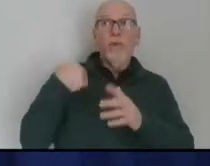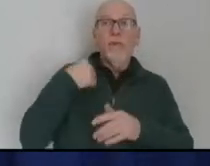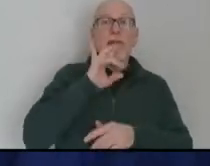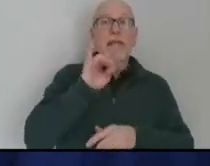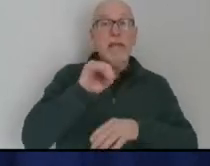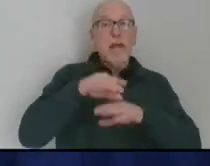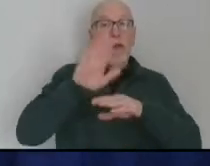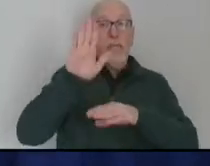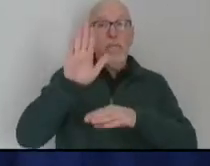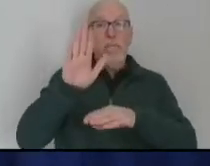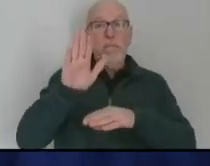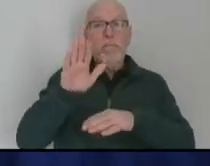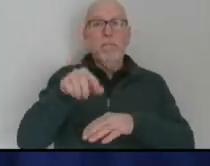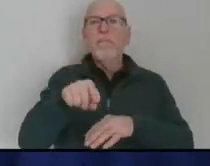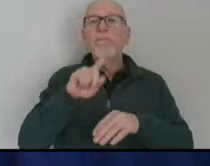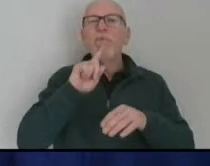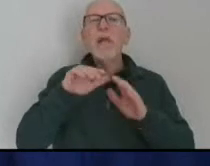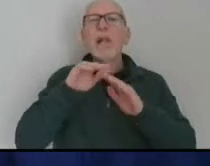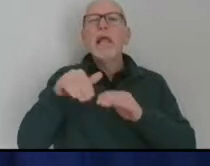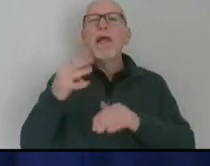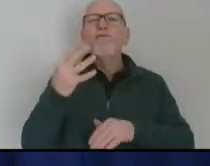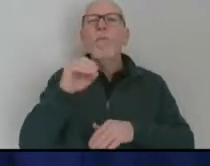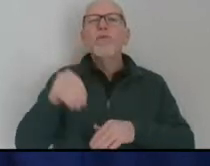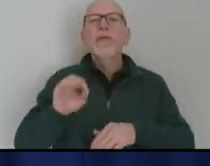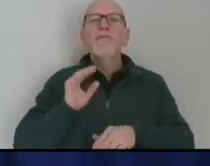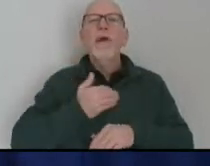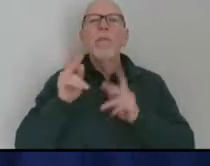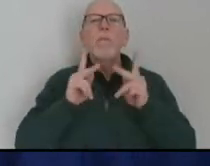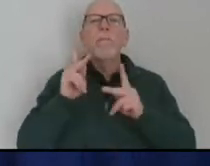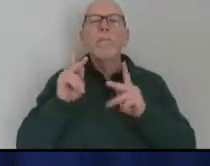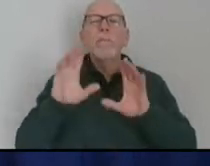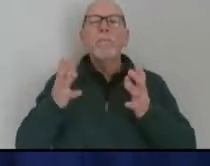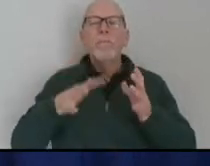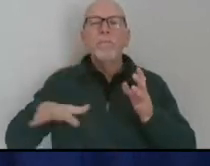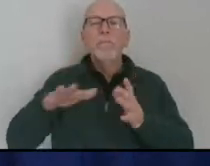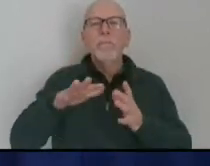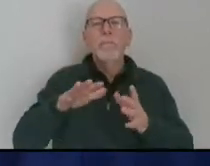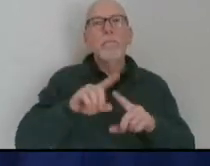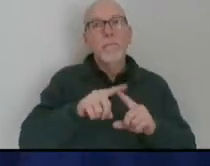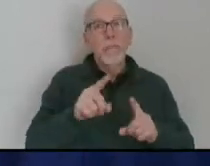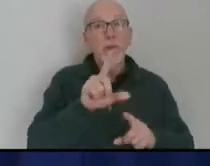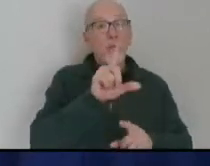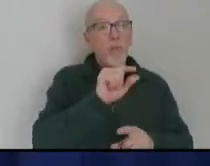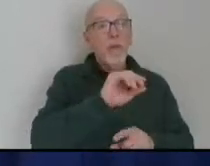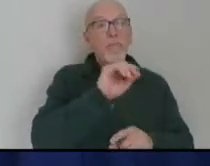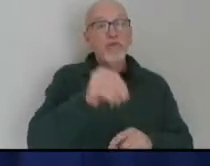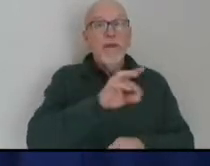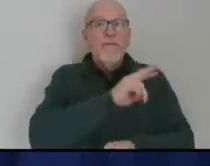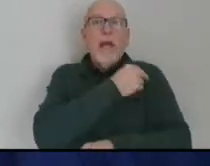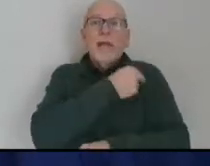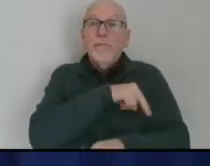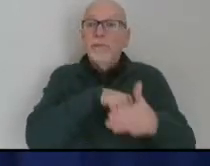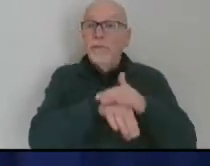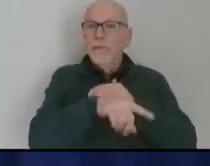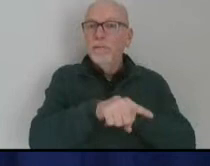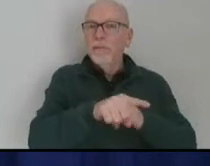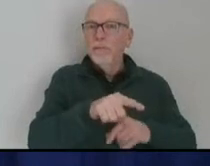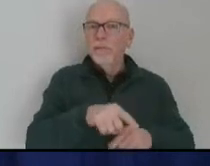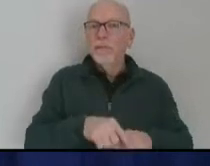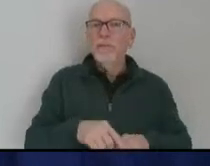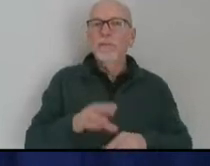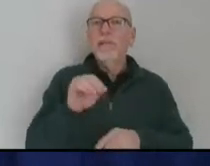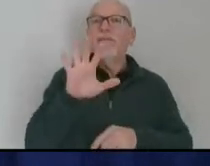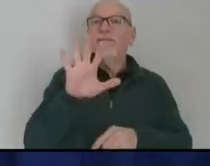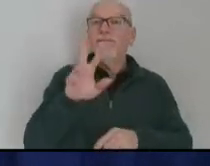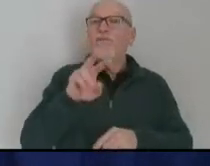for less than 4% of the state population, but nearly 20% of the COVID hospitalizations and